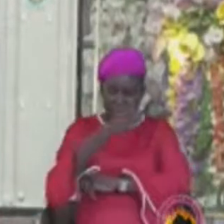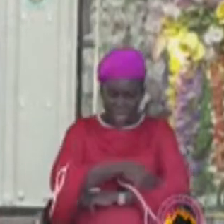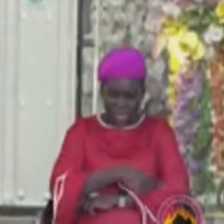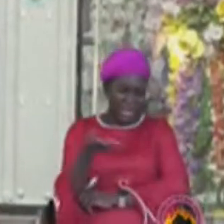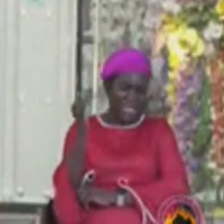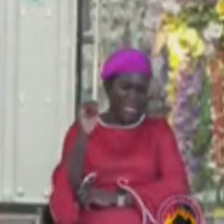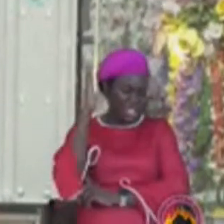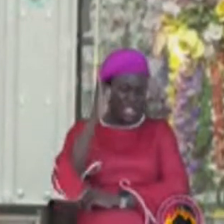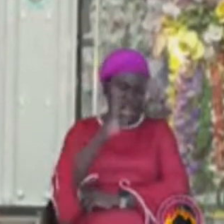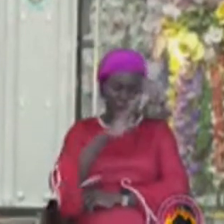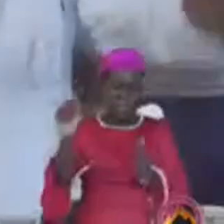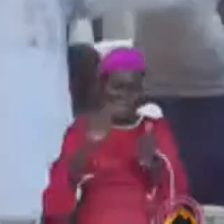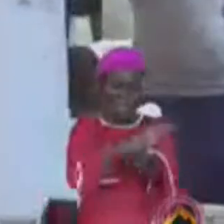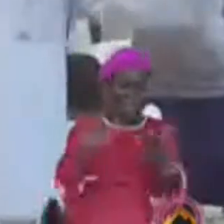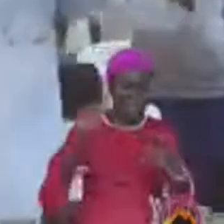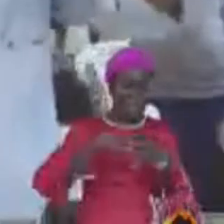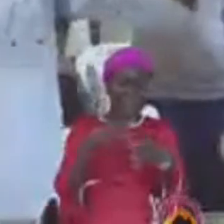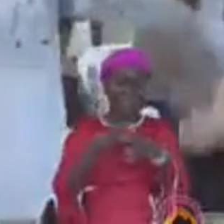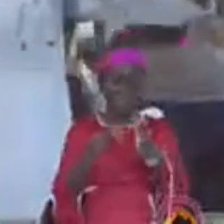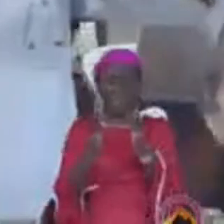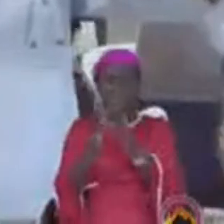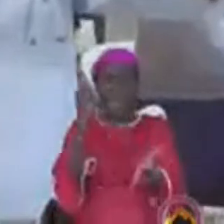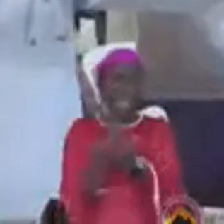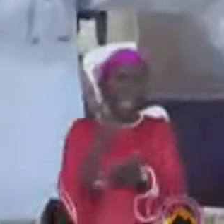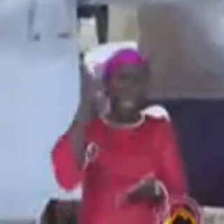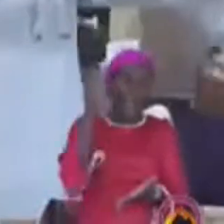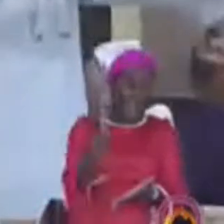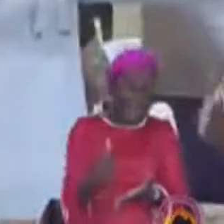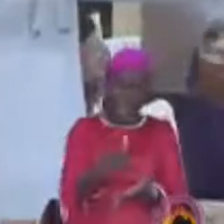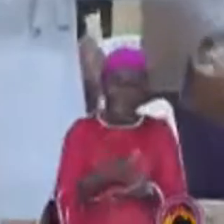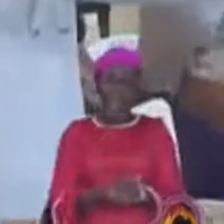they shall be scattered in the name of Jesus.